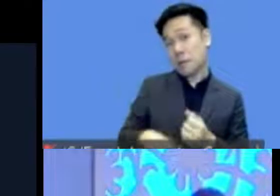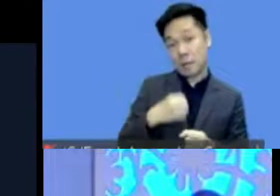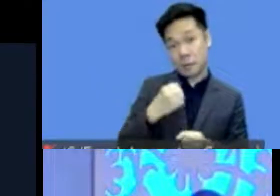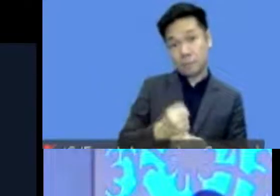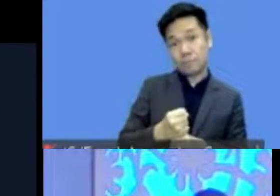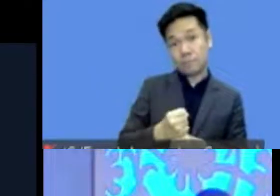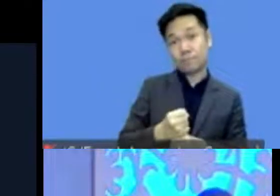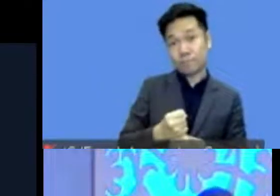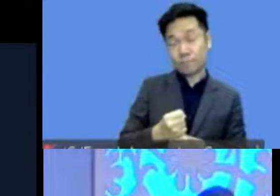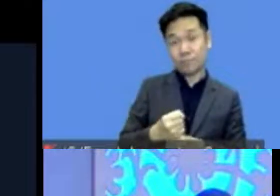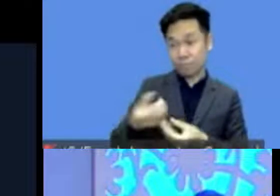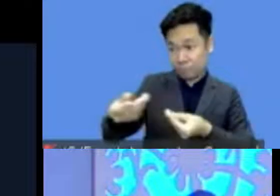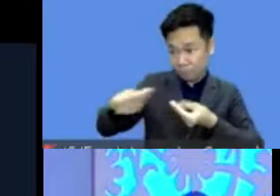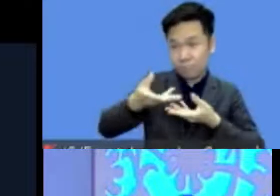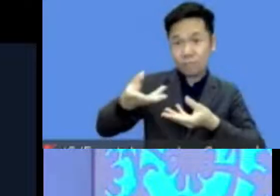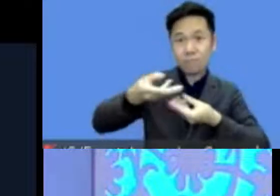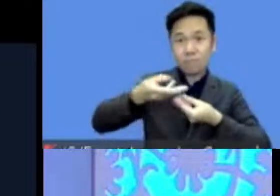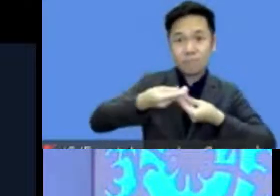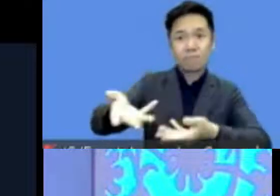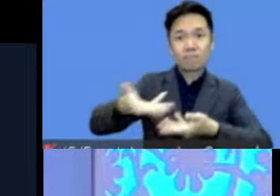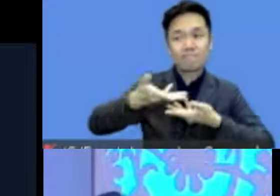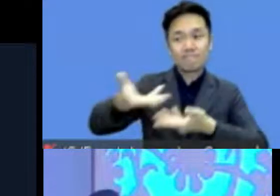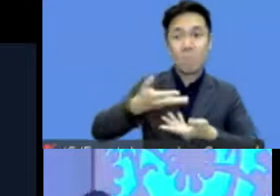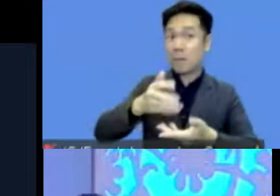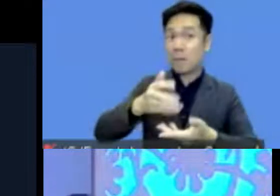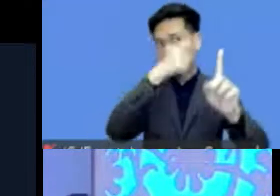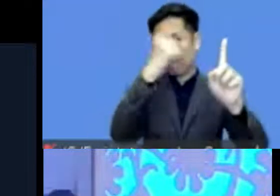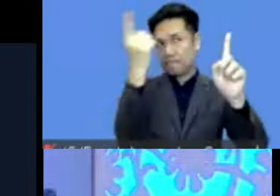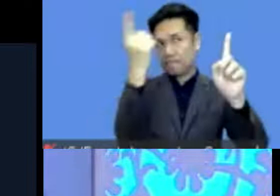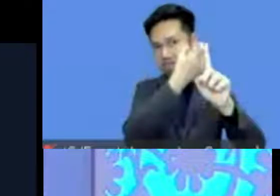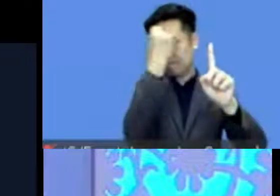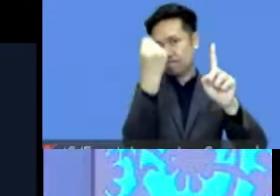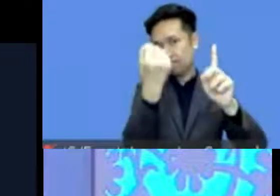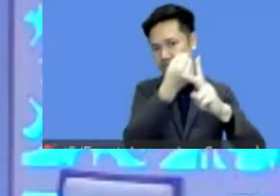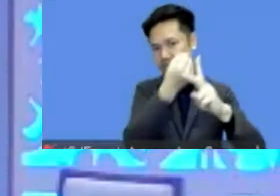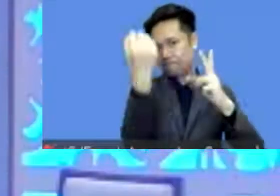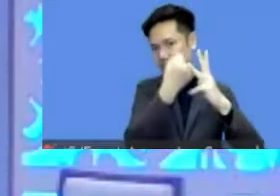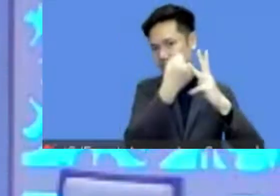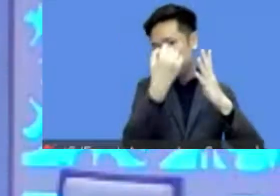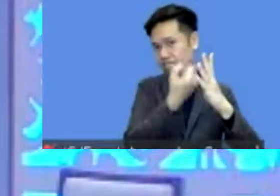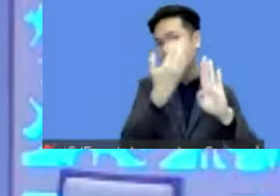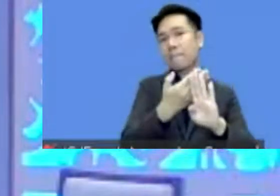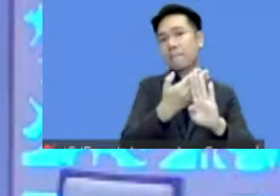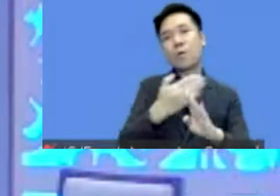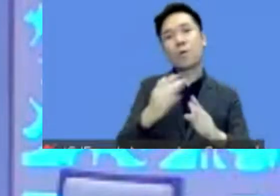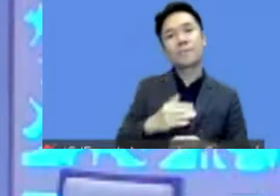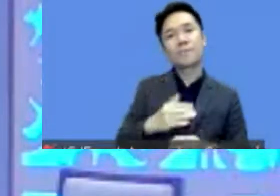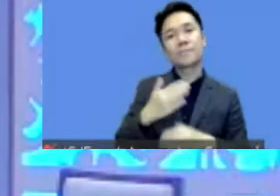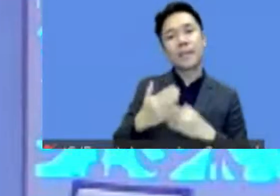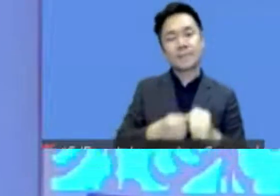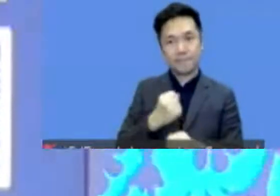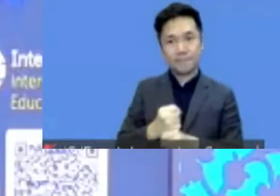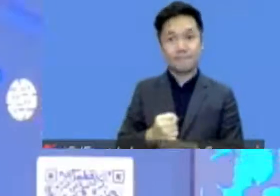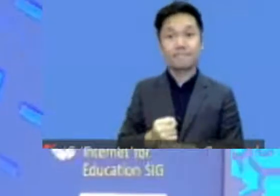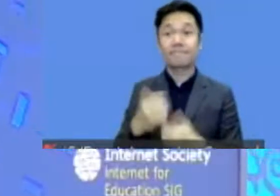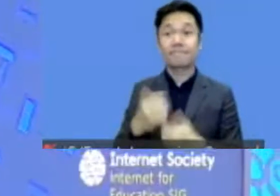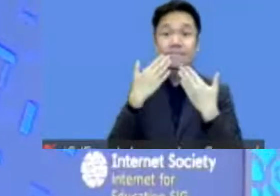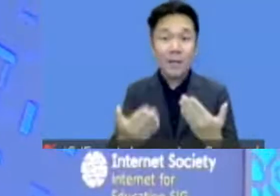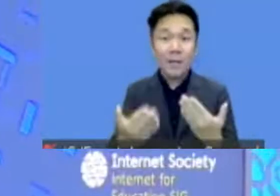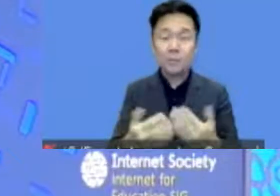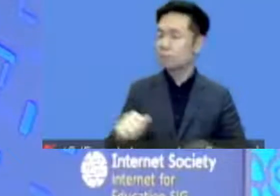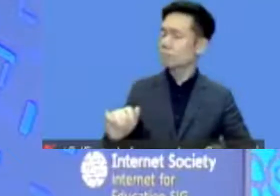something concrete. But we'll still have to work for it. That being said, thank you very much for your attention.